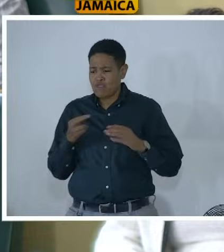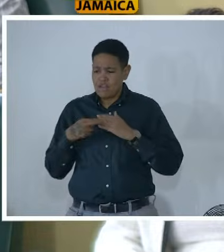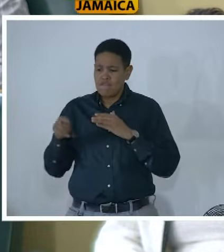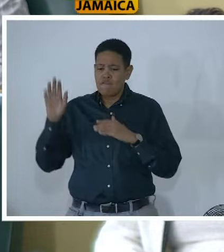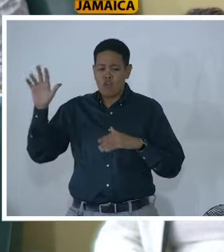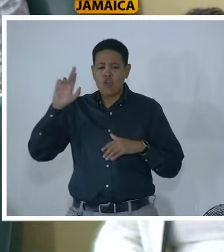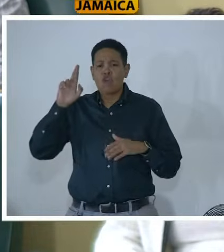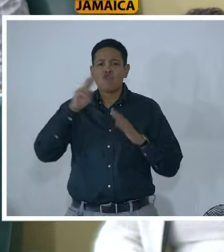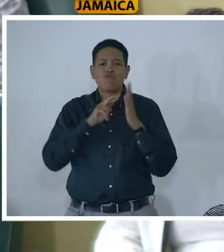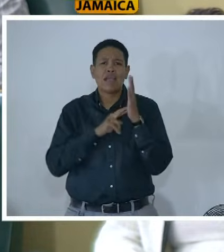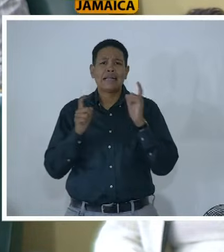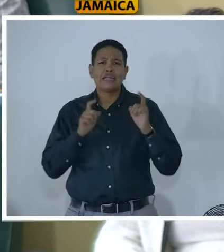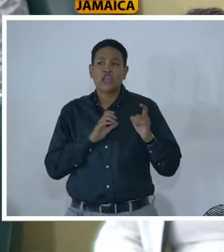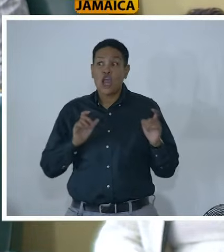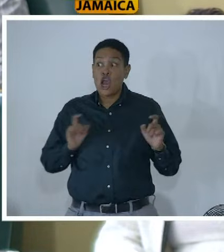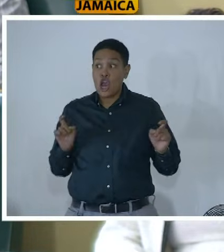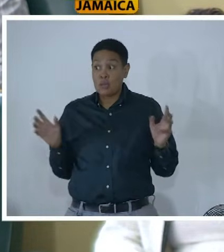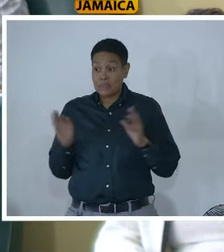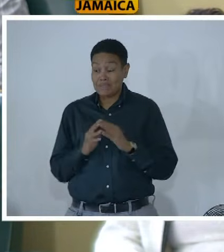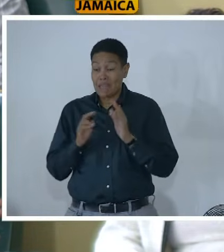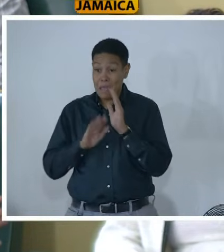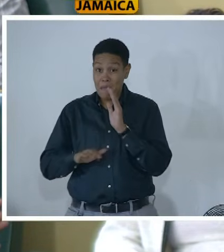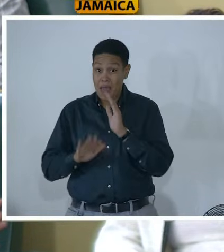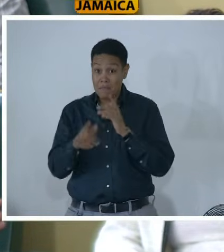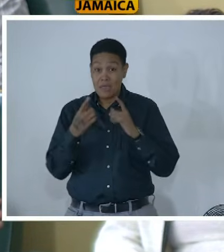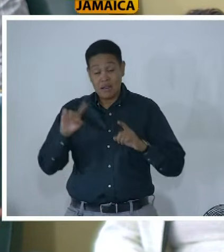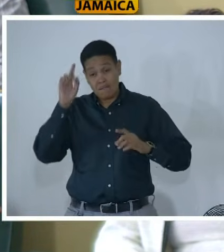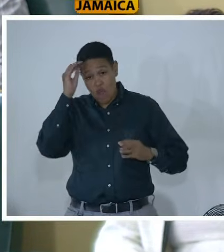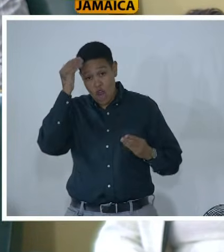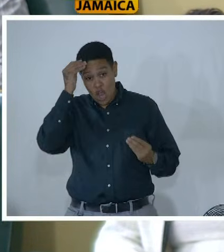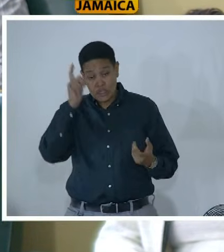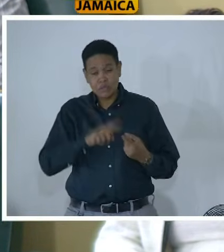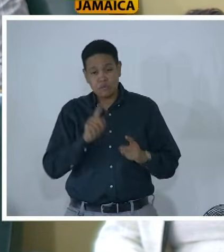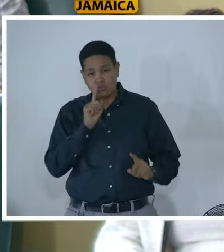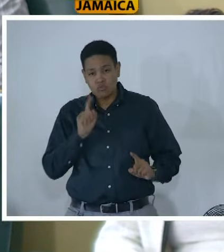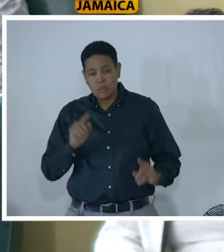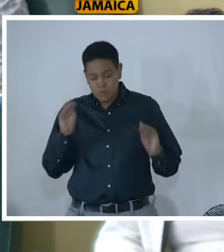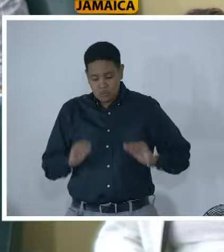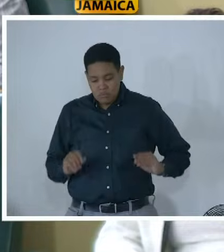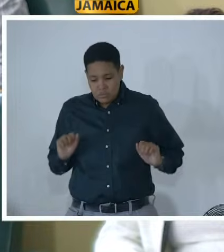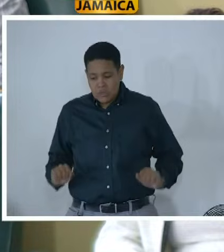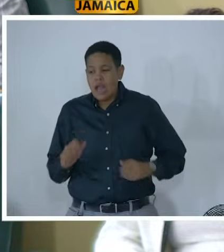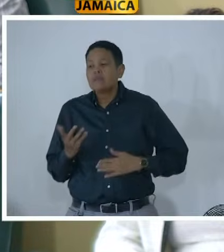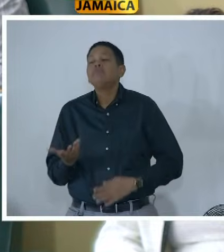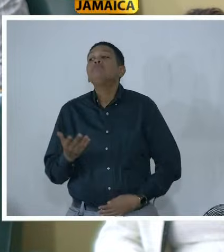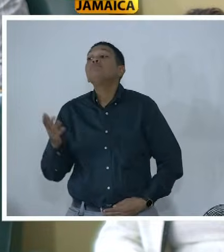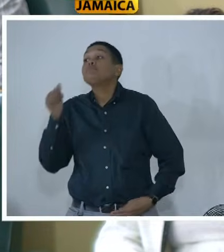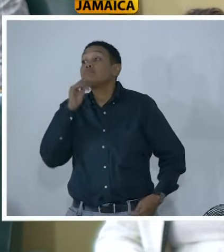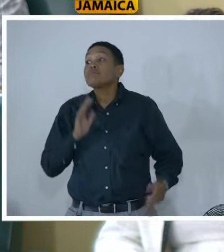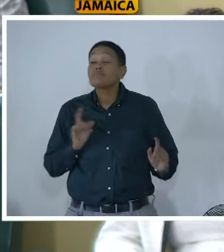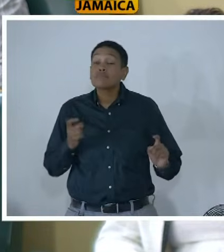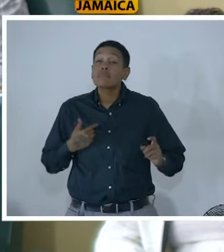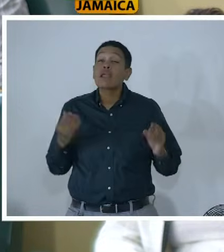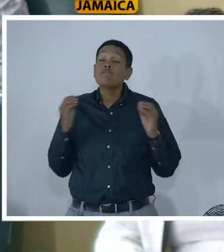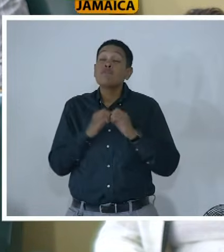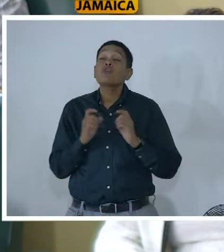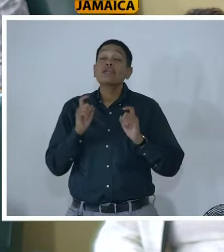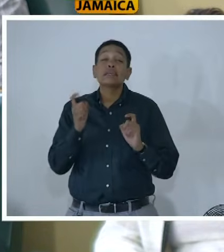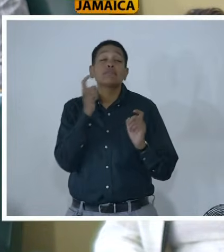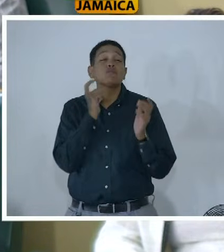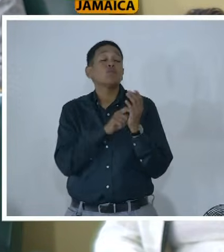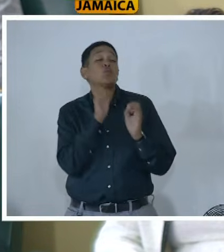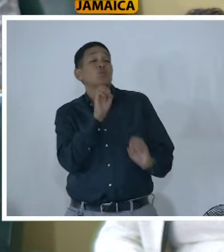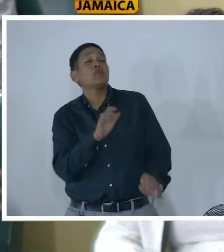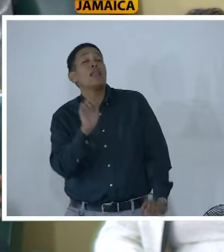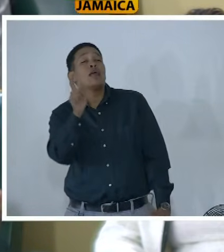to the Regulations Committee of the House for consideration and report. Madam Speaker, I further beg to give notice